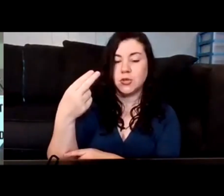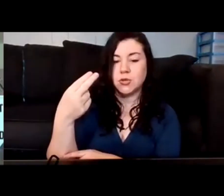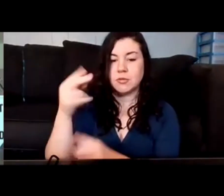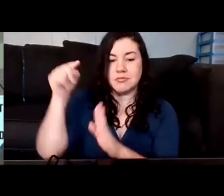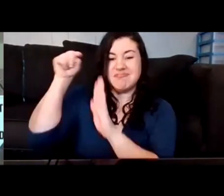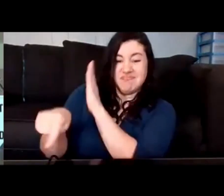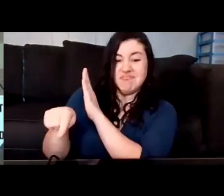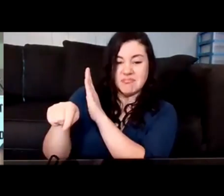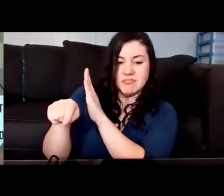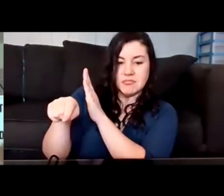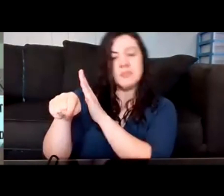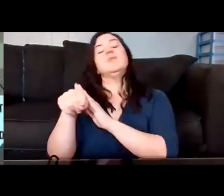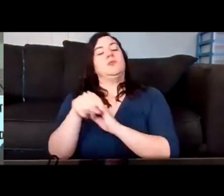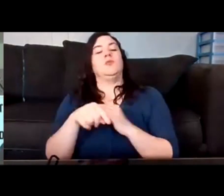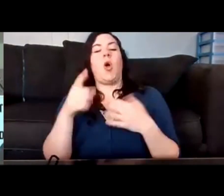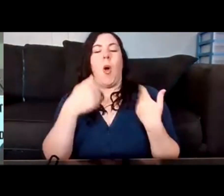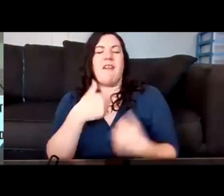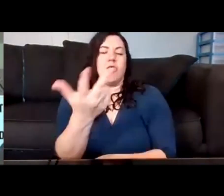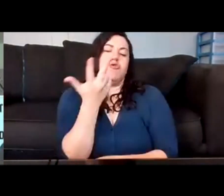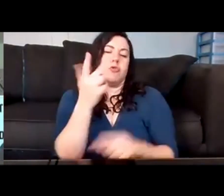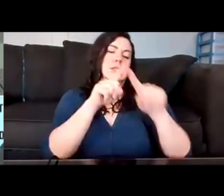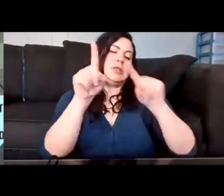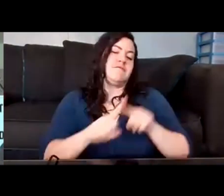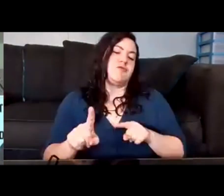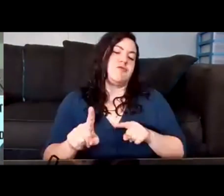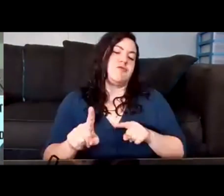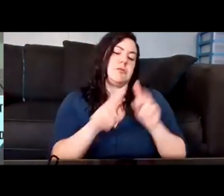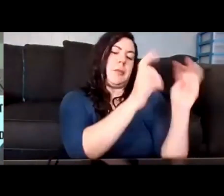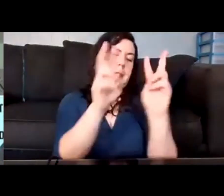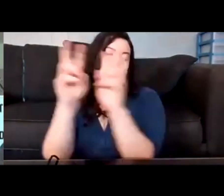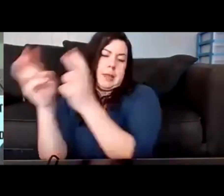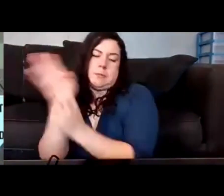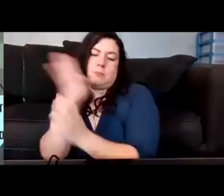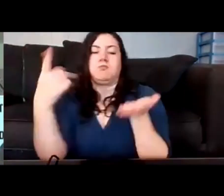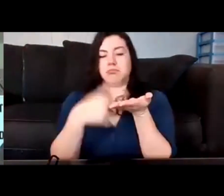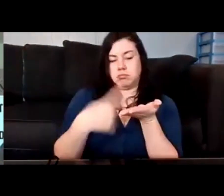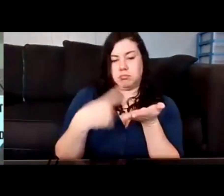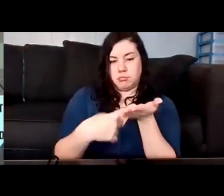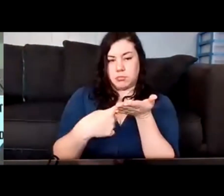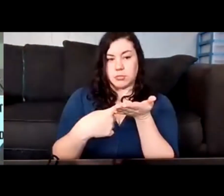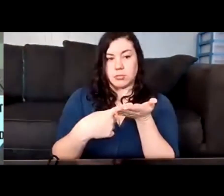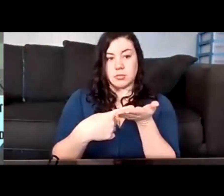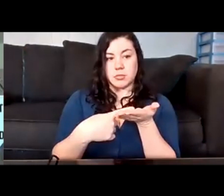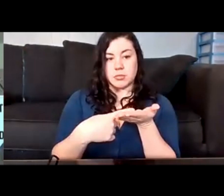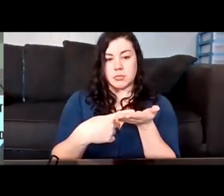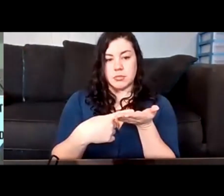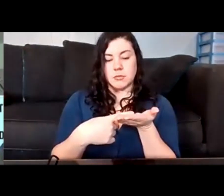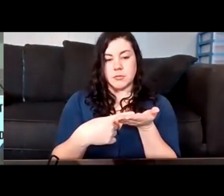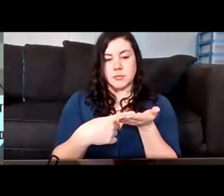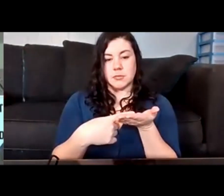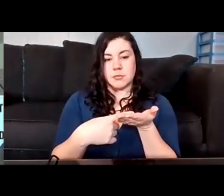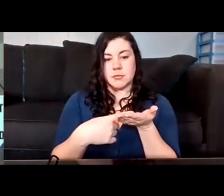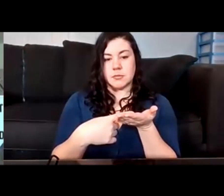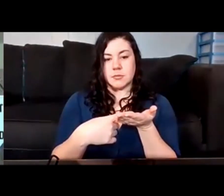talk about, kind of explore three themes. And this is going to, against this tide